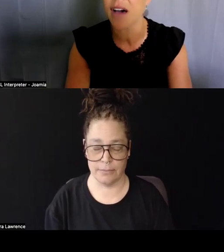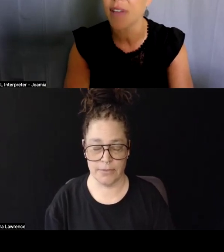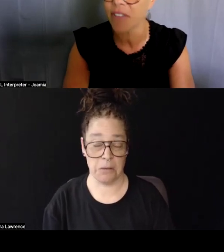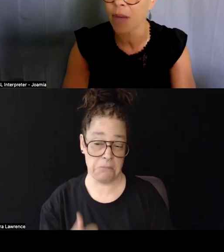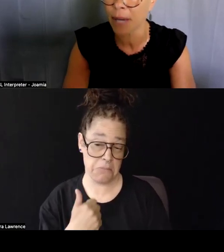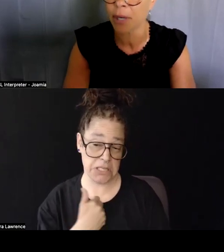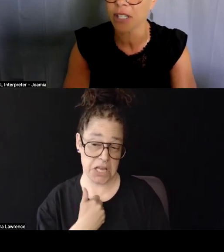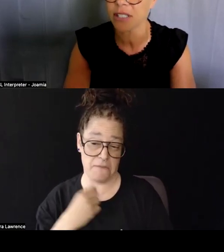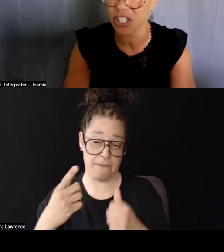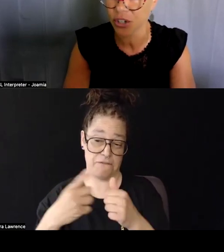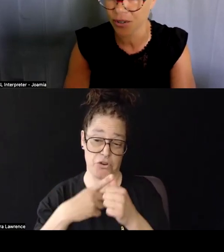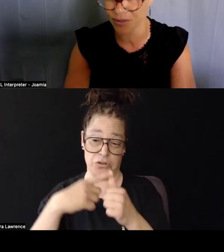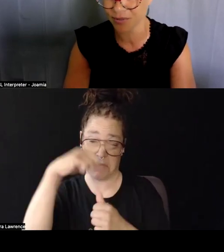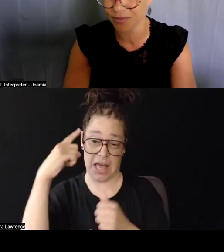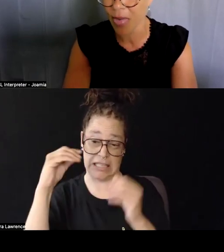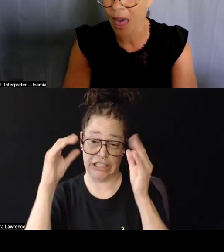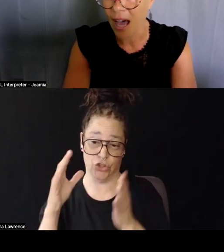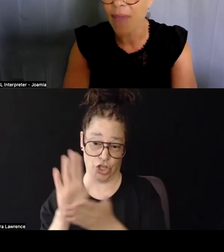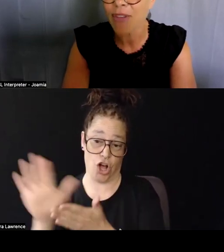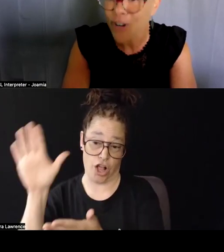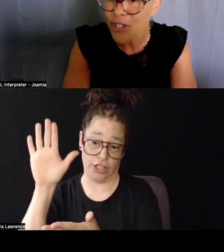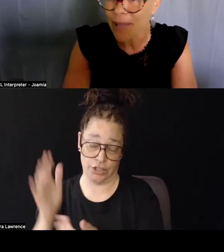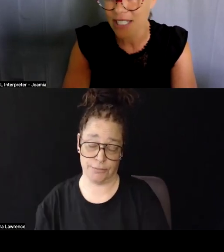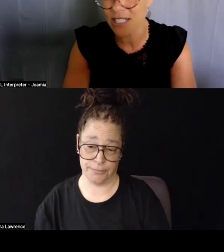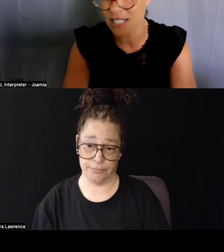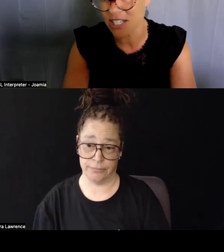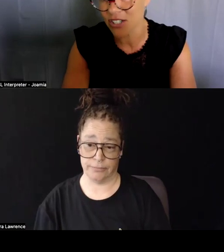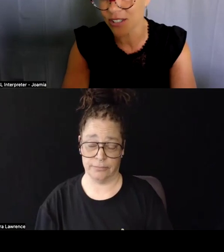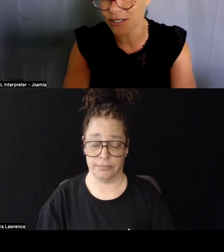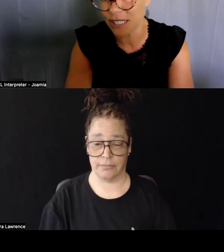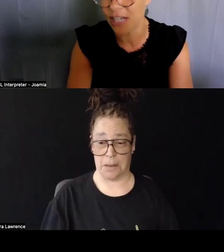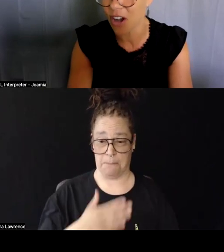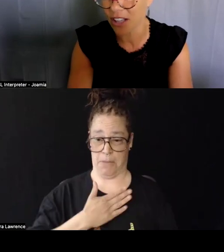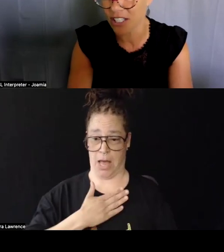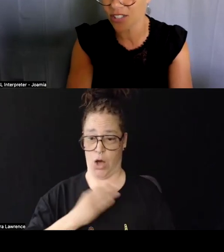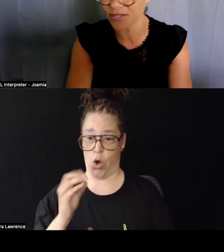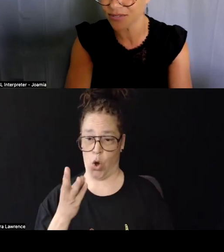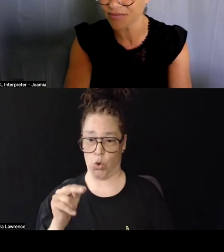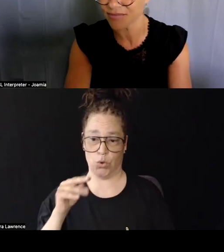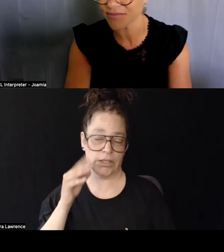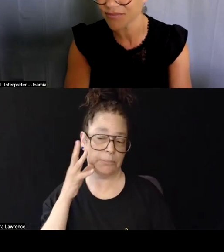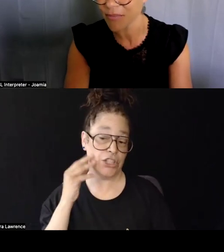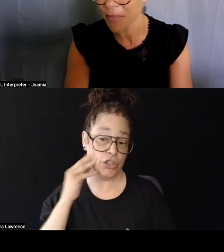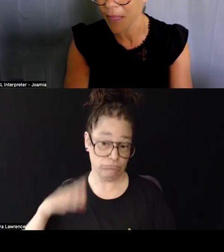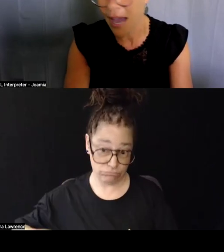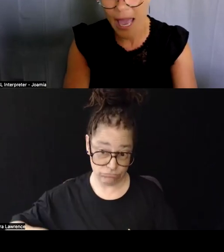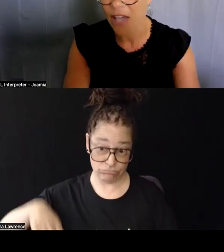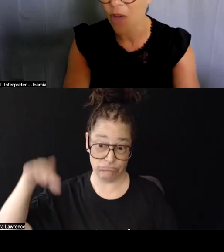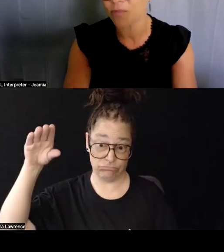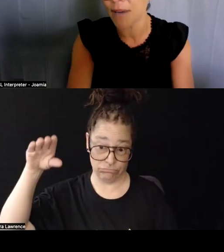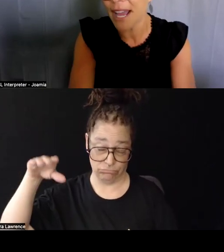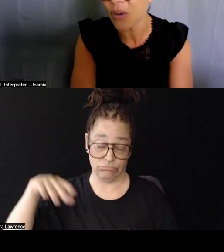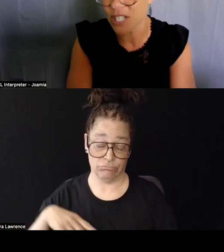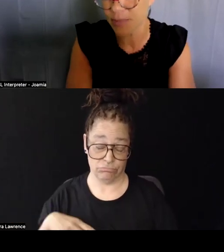experience of having a BIPOC teacher. I am the first Black teacher in a college. I